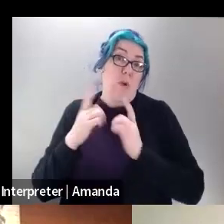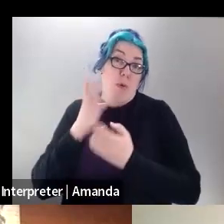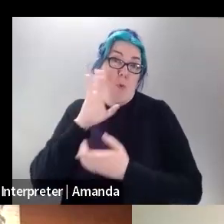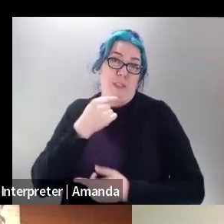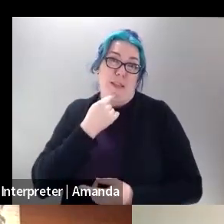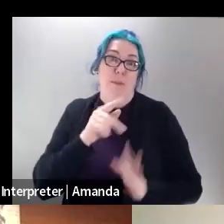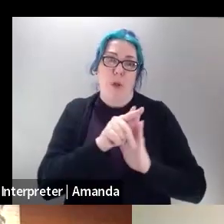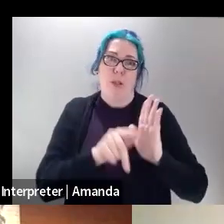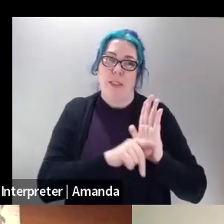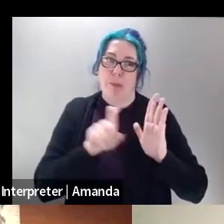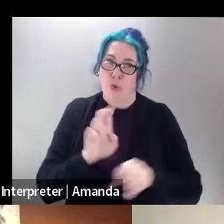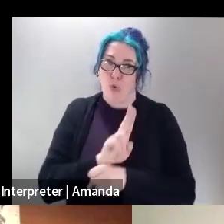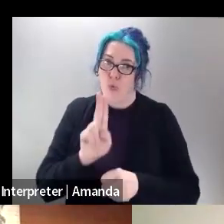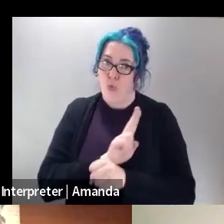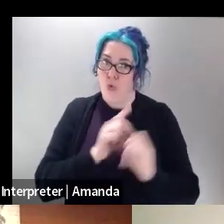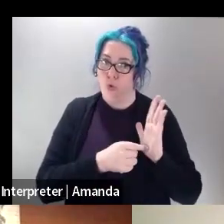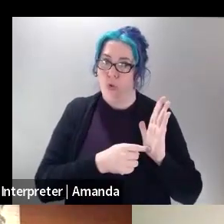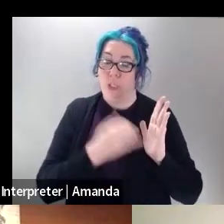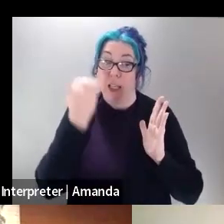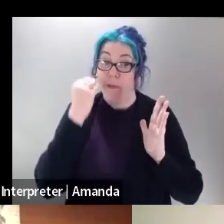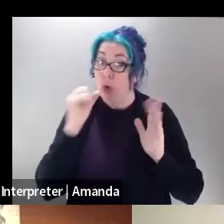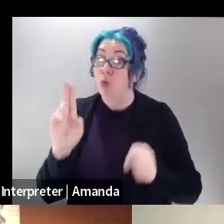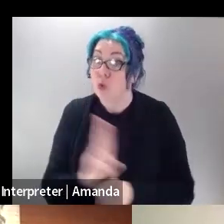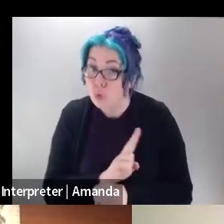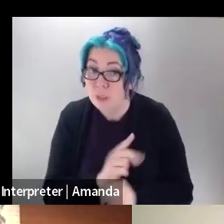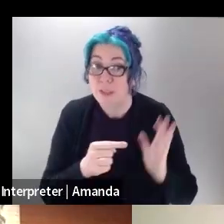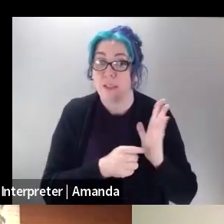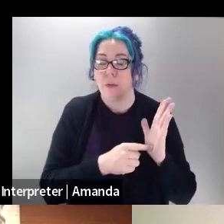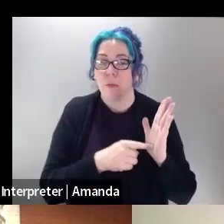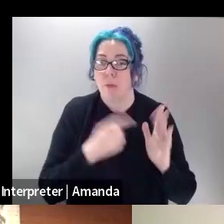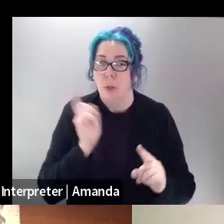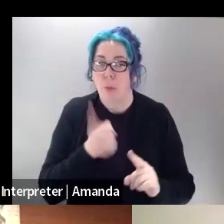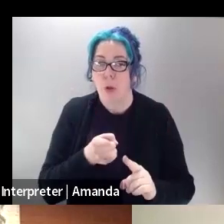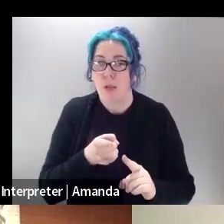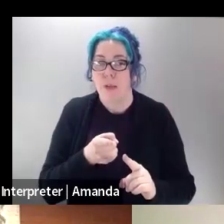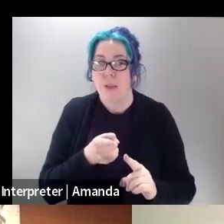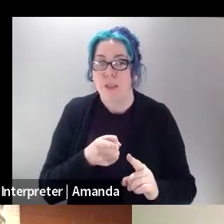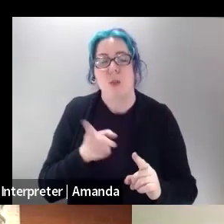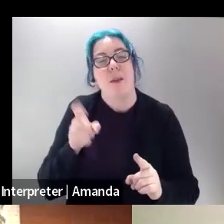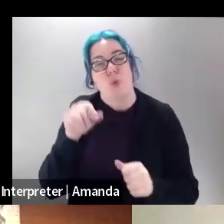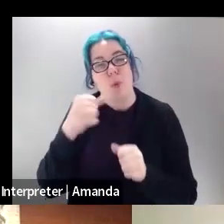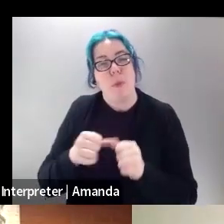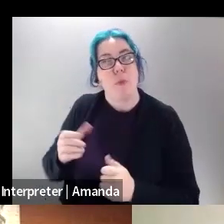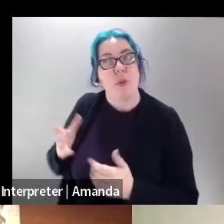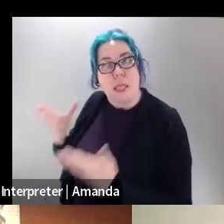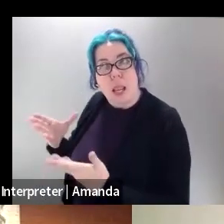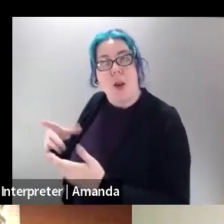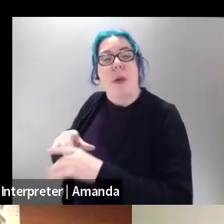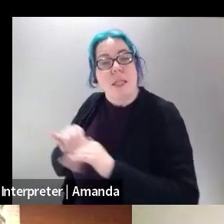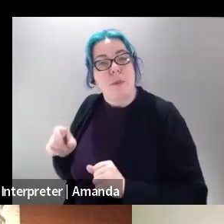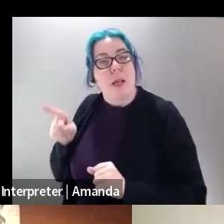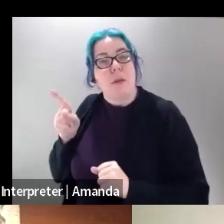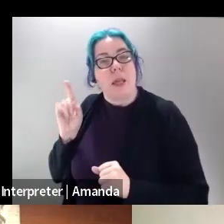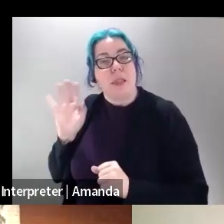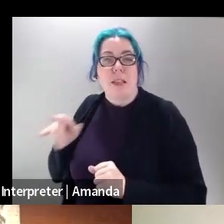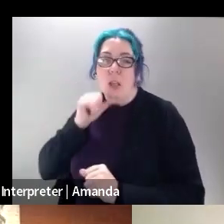using them. Yeah. So how do we make this a policy? Jenna. So, well, I guess I would also offer that it could be as simple as, like, one